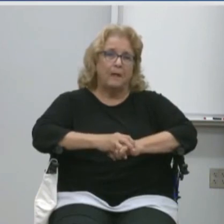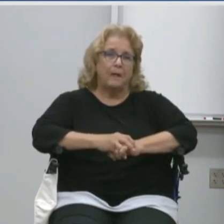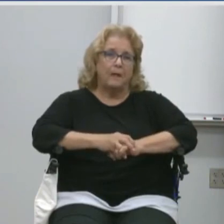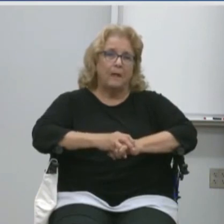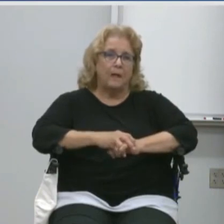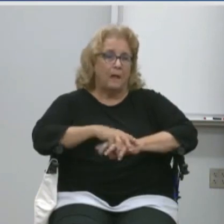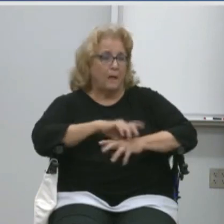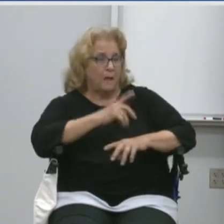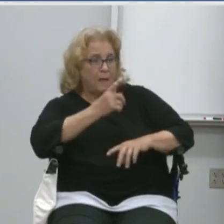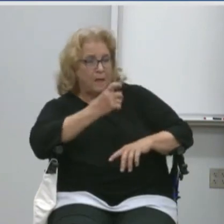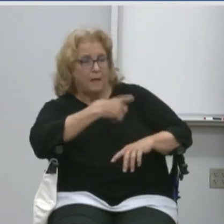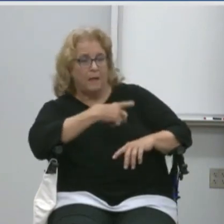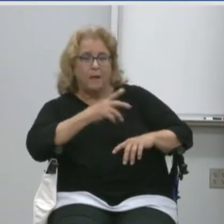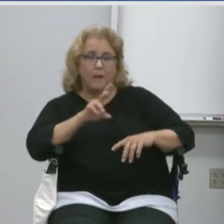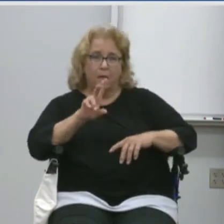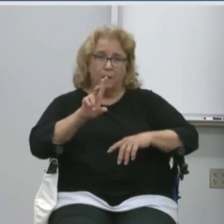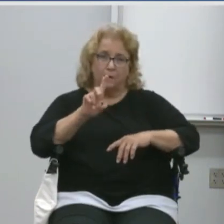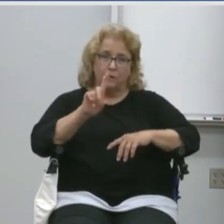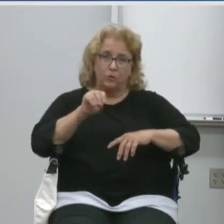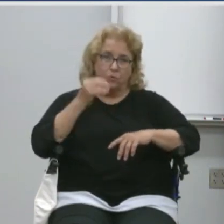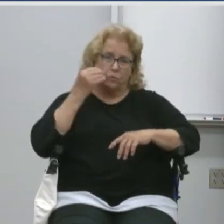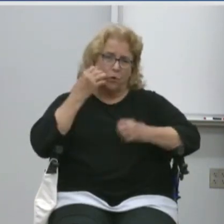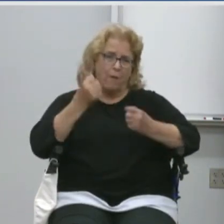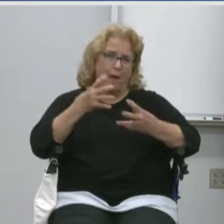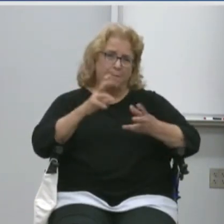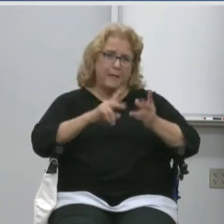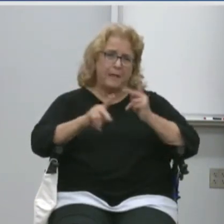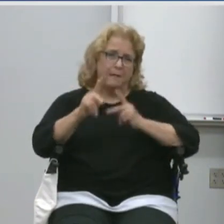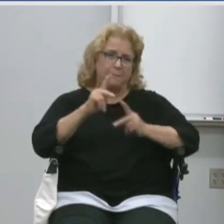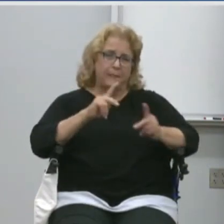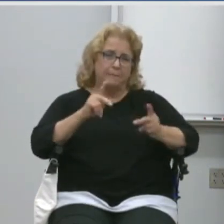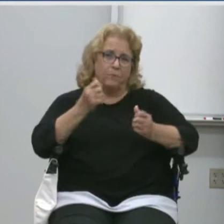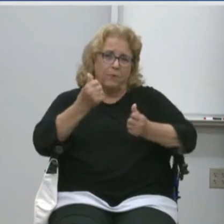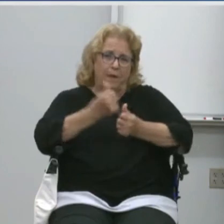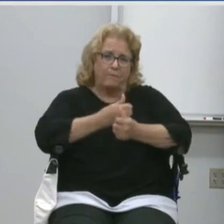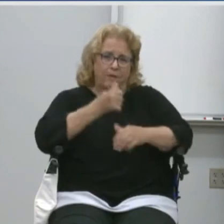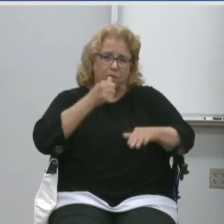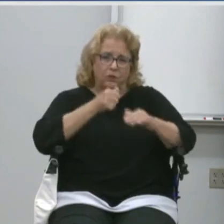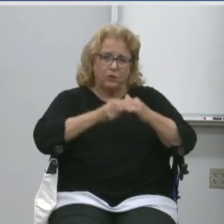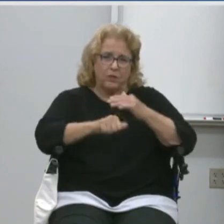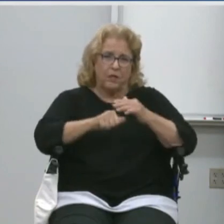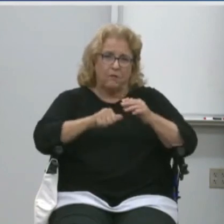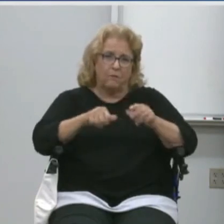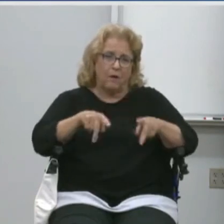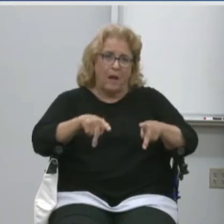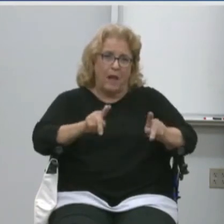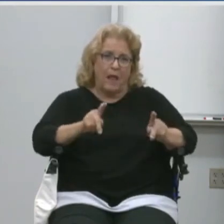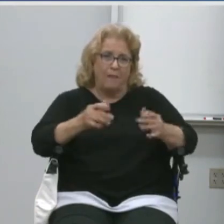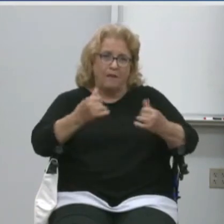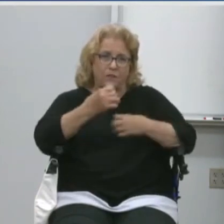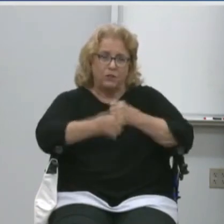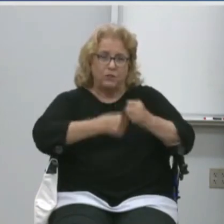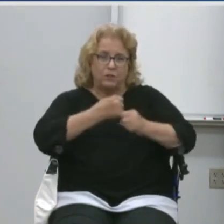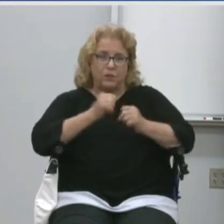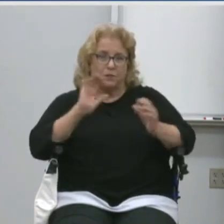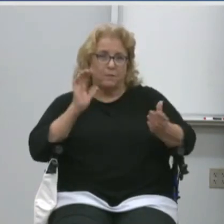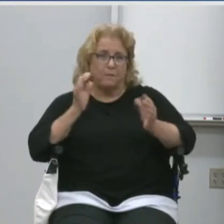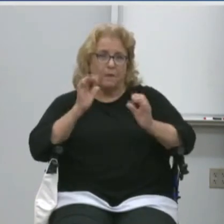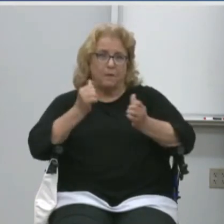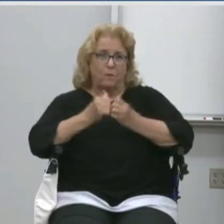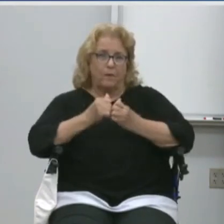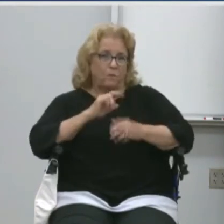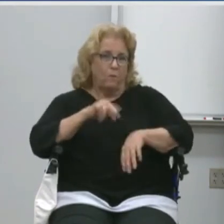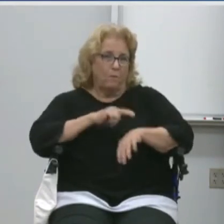Do you know how many people per shelter are going to be allowed this year versus the